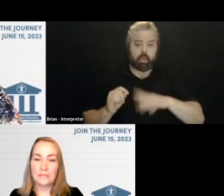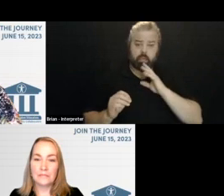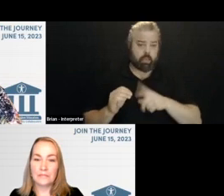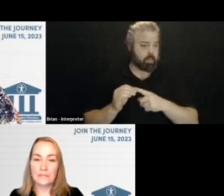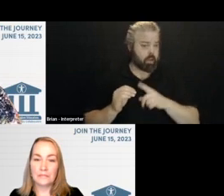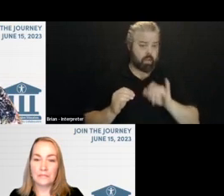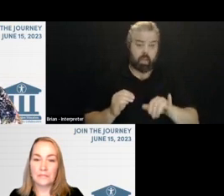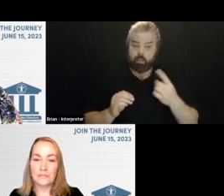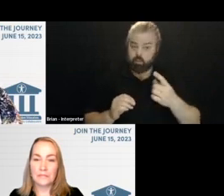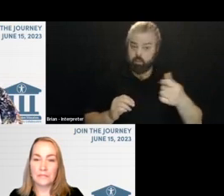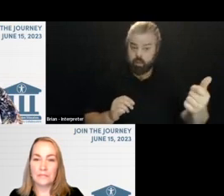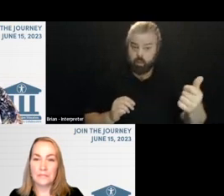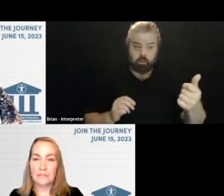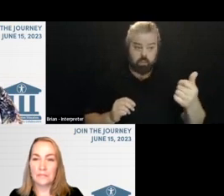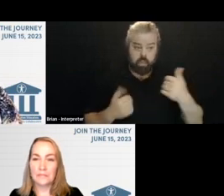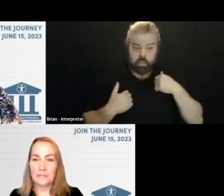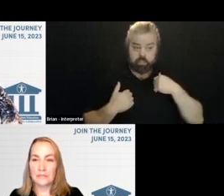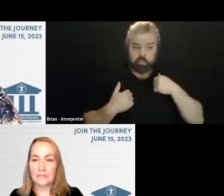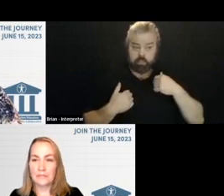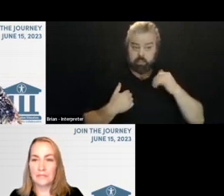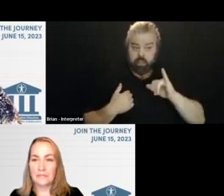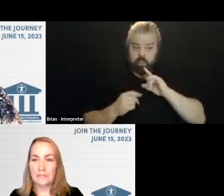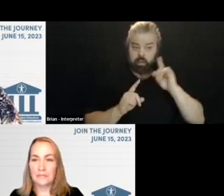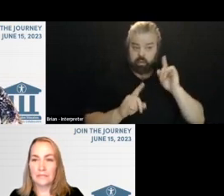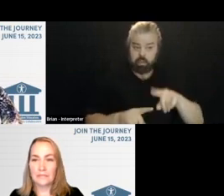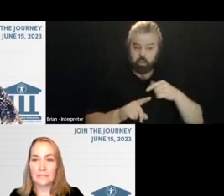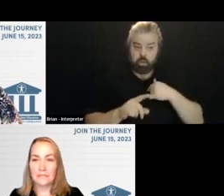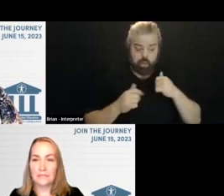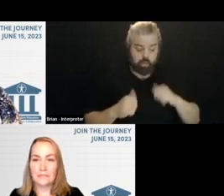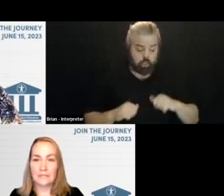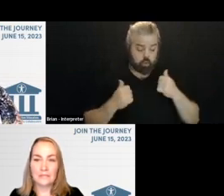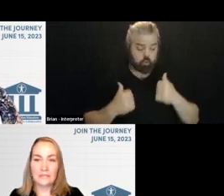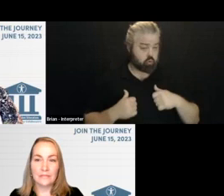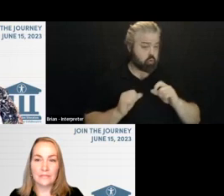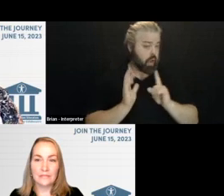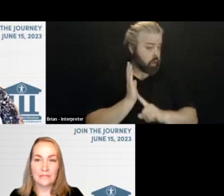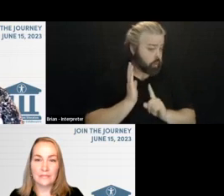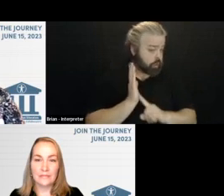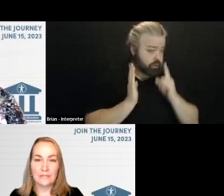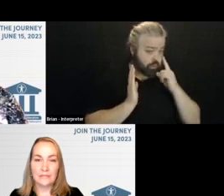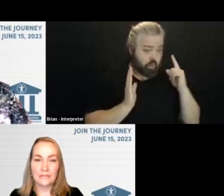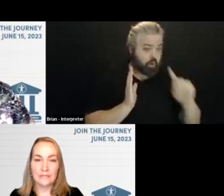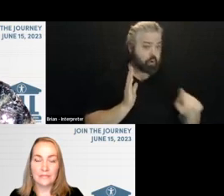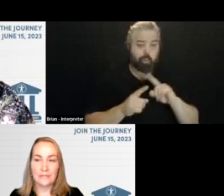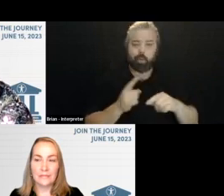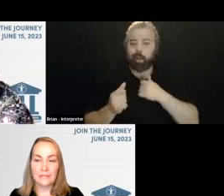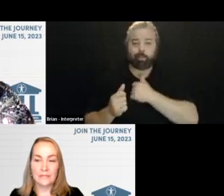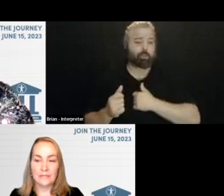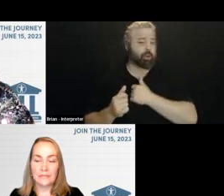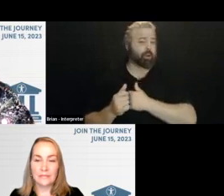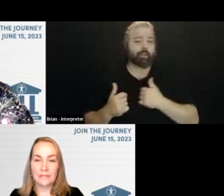anybody else here does have that knowledge, I can try to do some research on it for you, but I'm sorry right off the bat, I do not